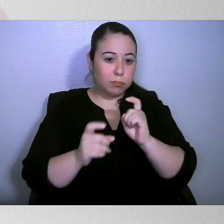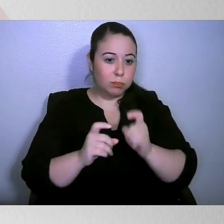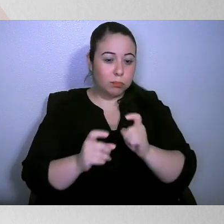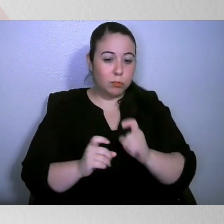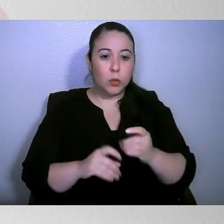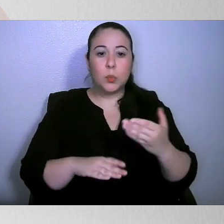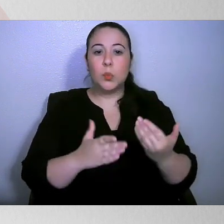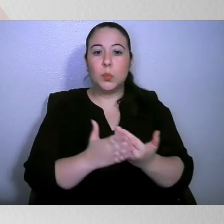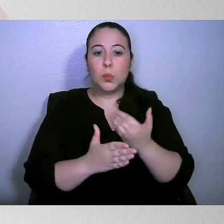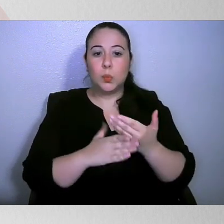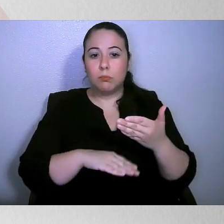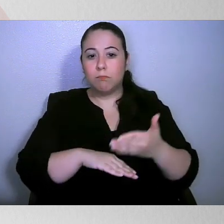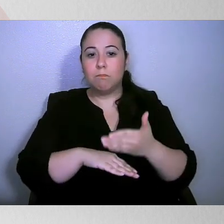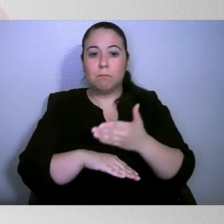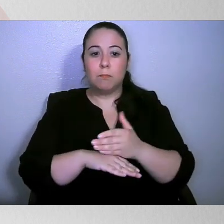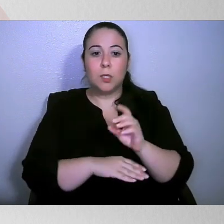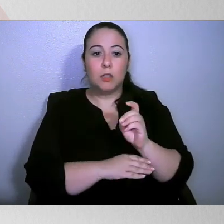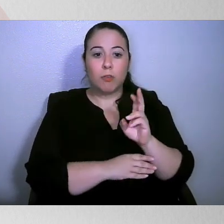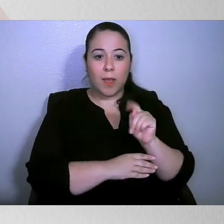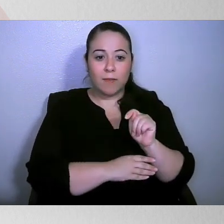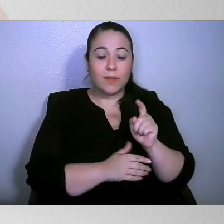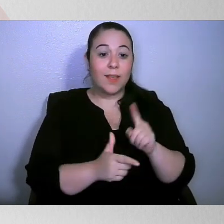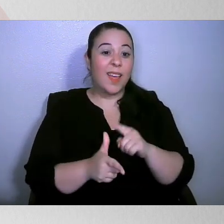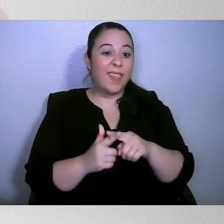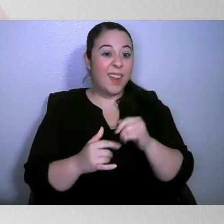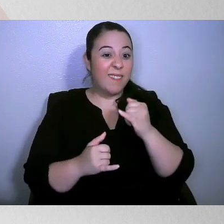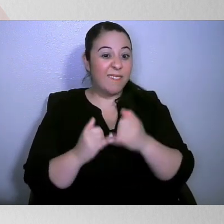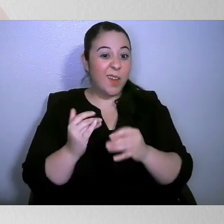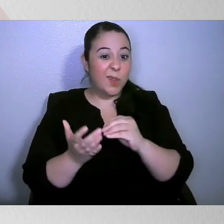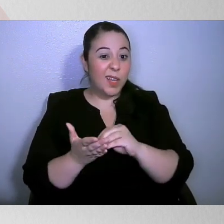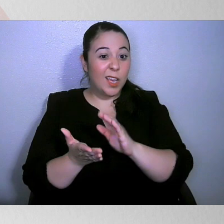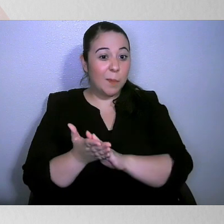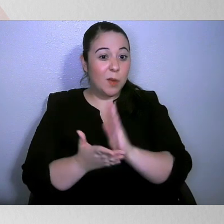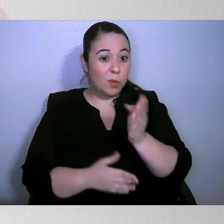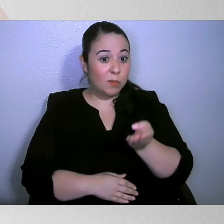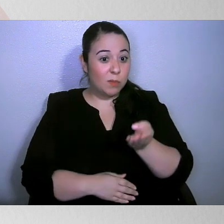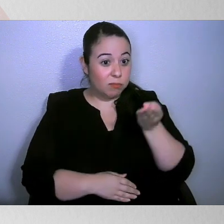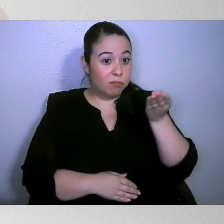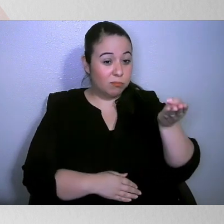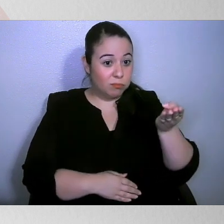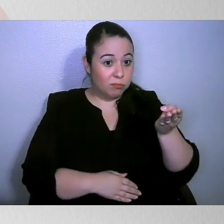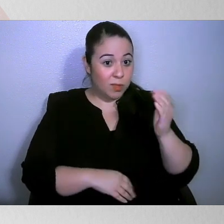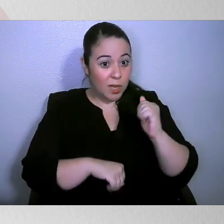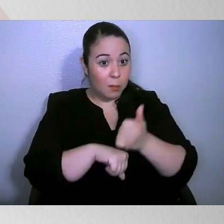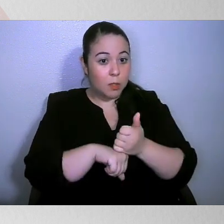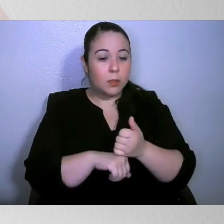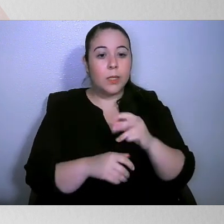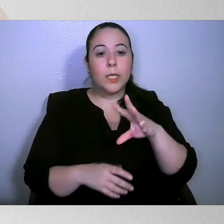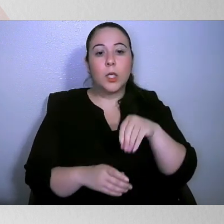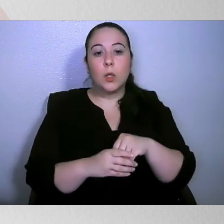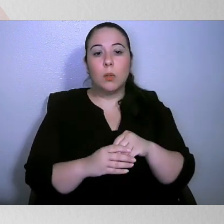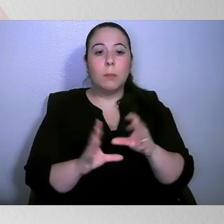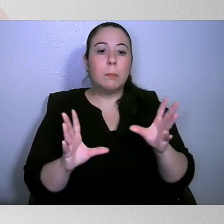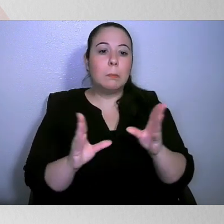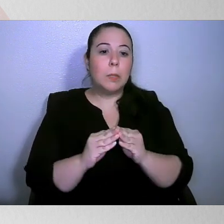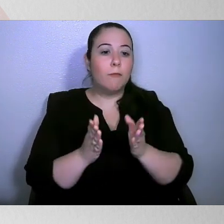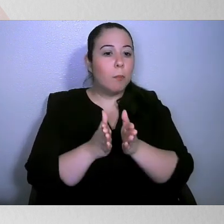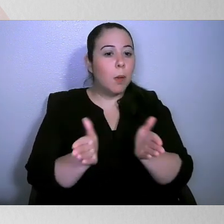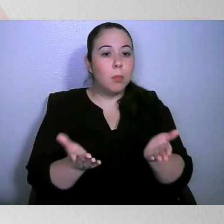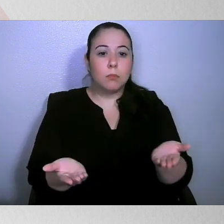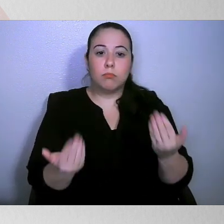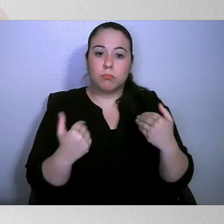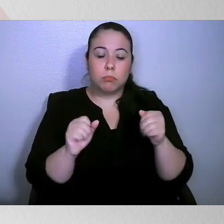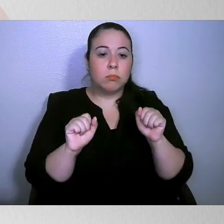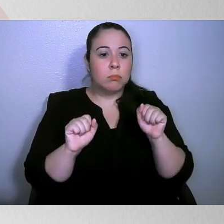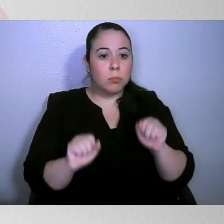draft. At that point, we will enter the final documentation and adoption phase, which will include public hearings where the draft plan is presented to